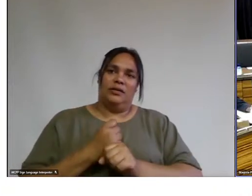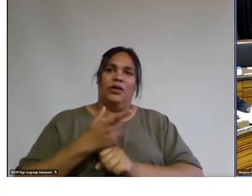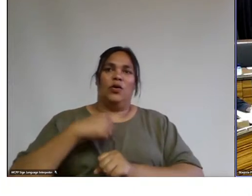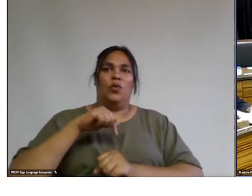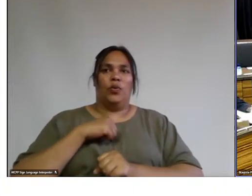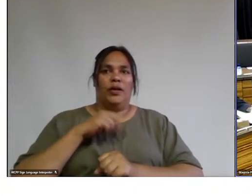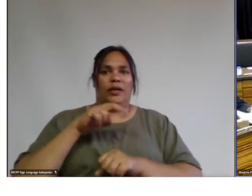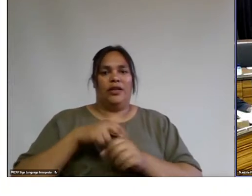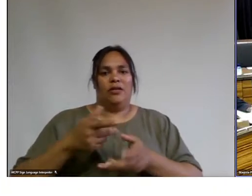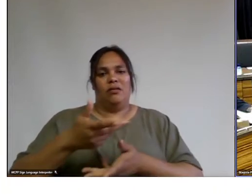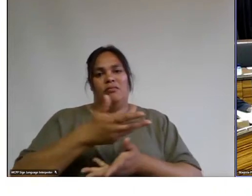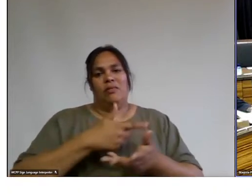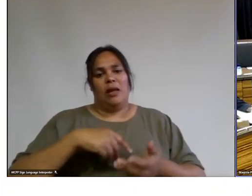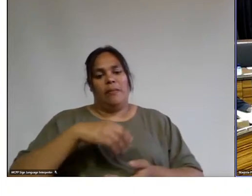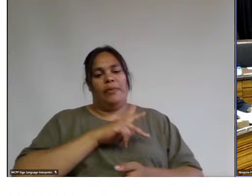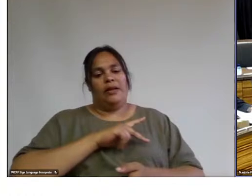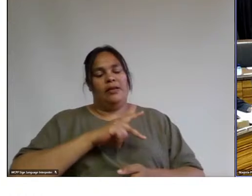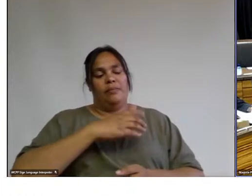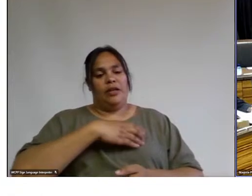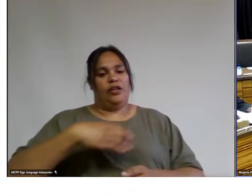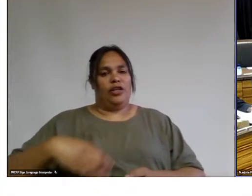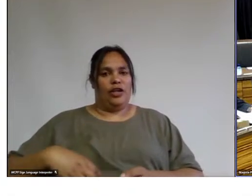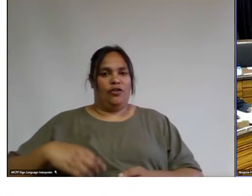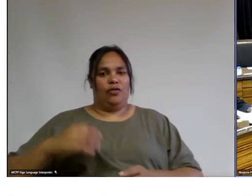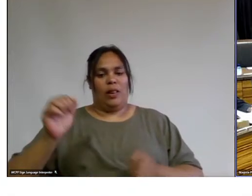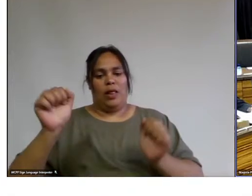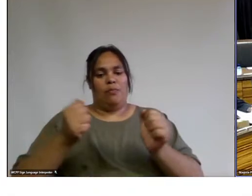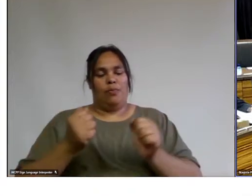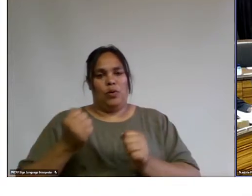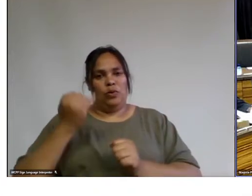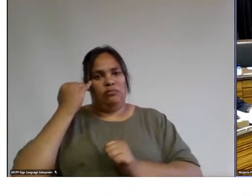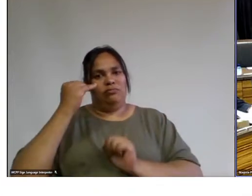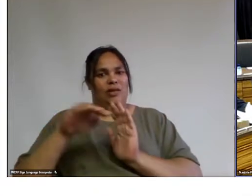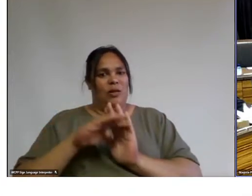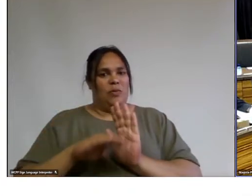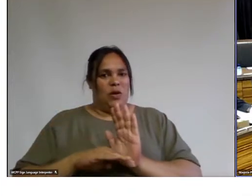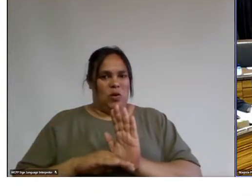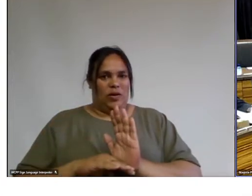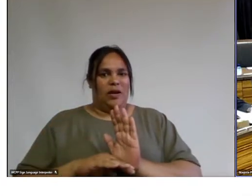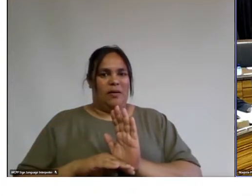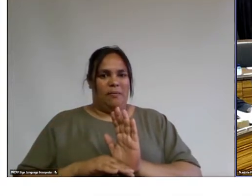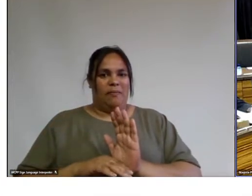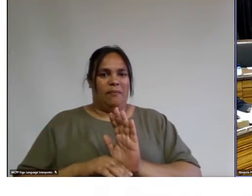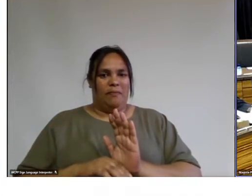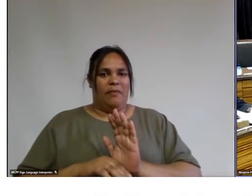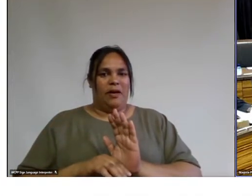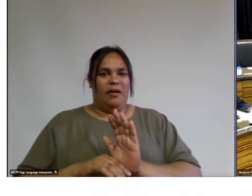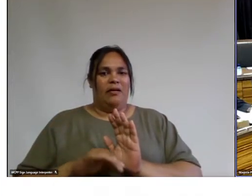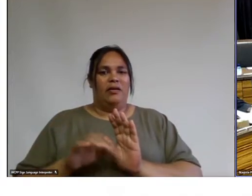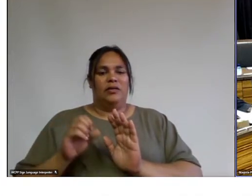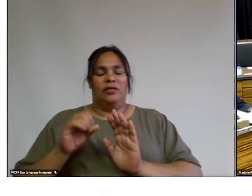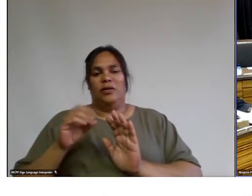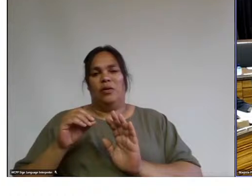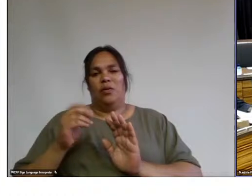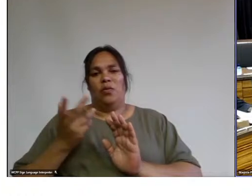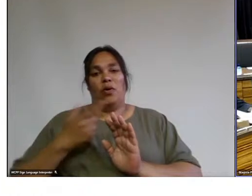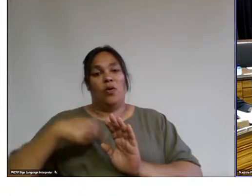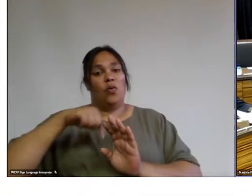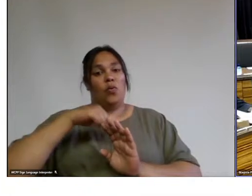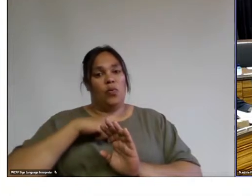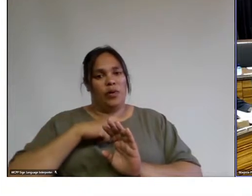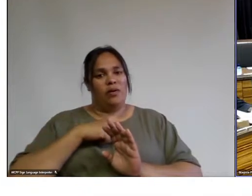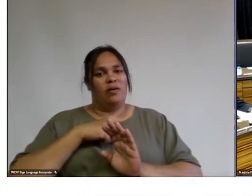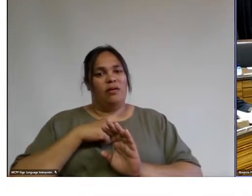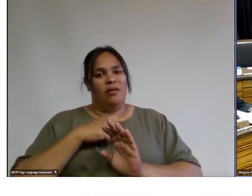engage in the Presidential Employment Initiative Program, which I'm sure everybody on the line is aware of, where we basically then